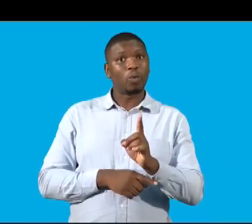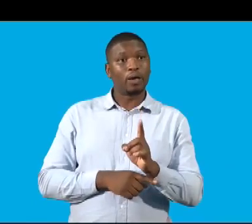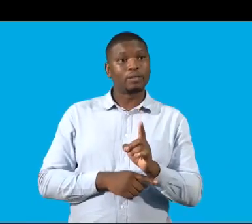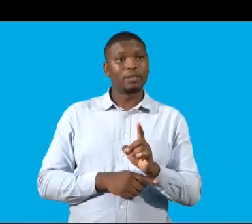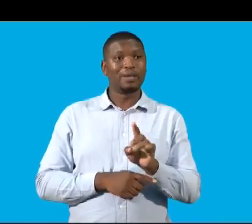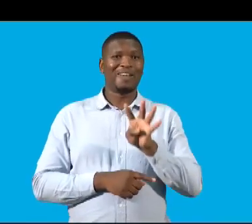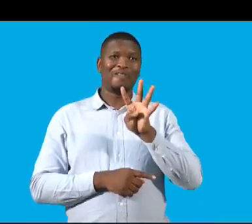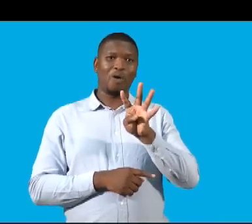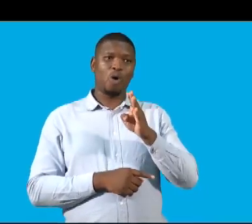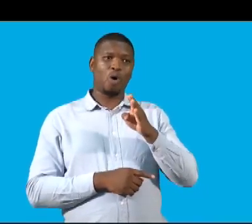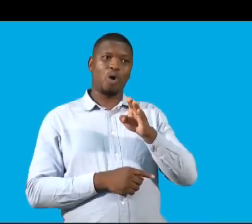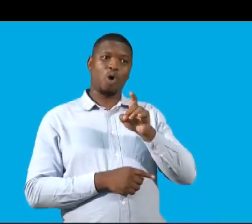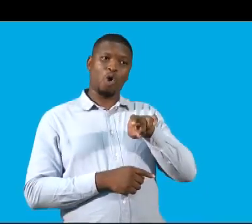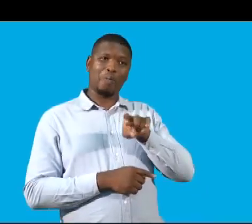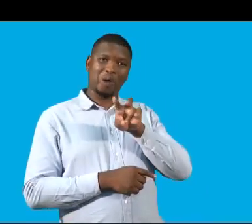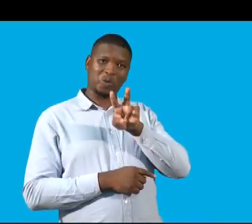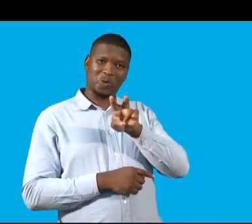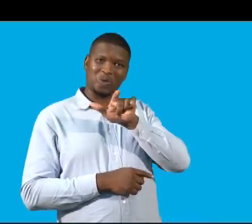to have an answer of